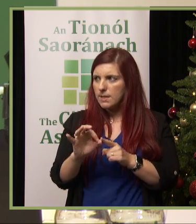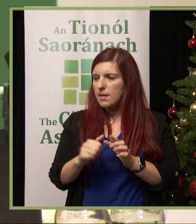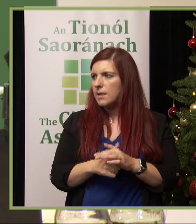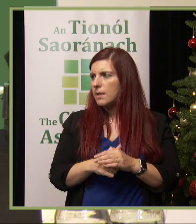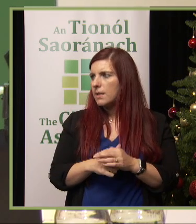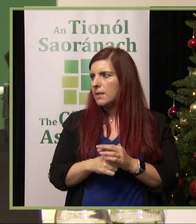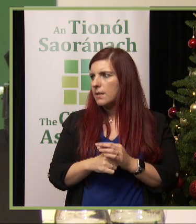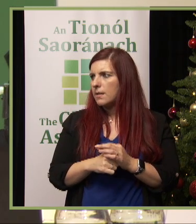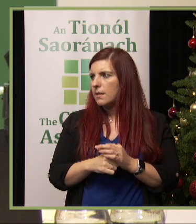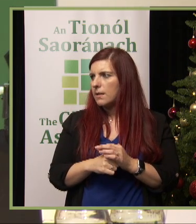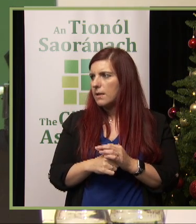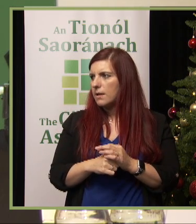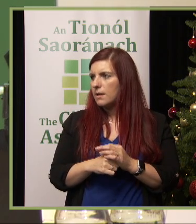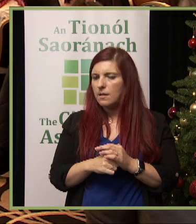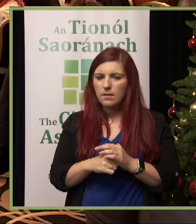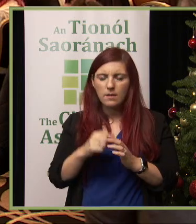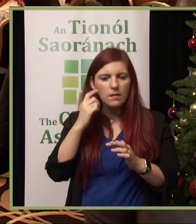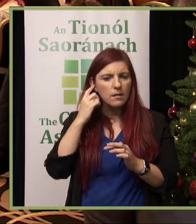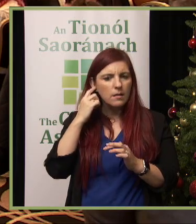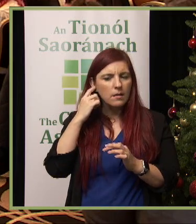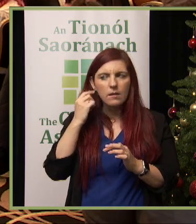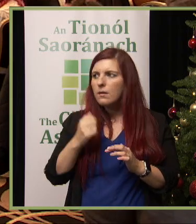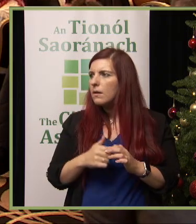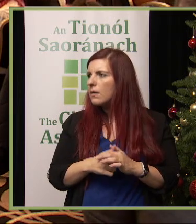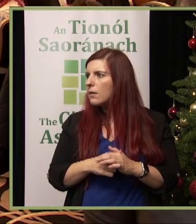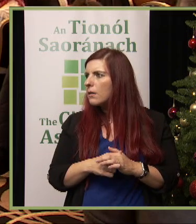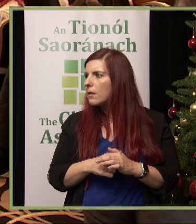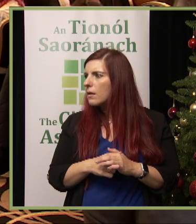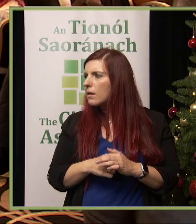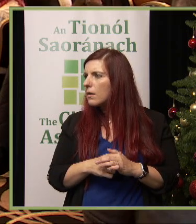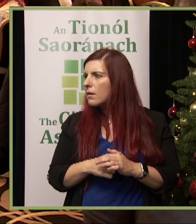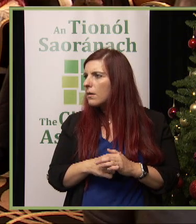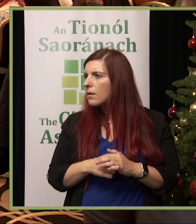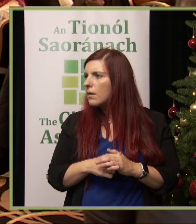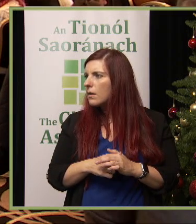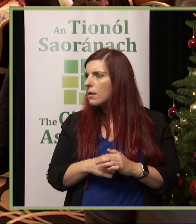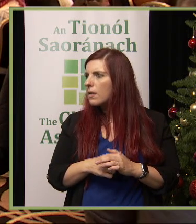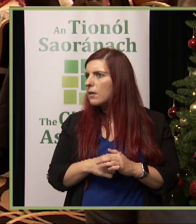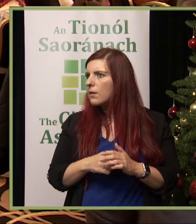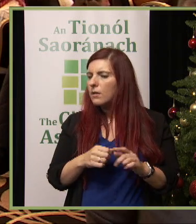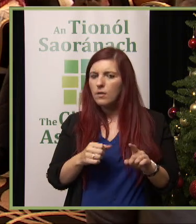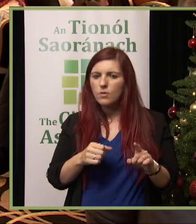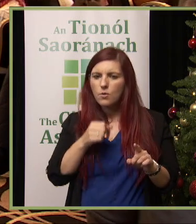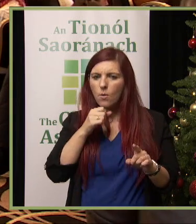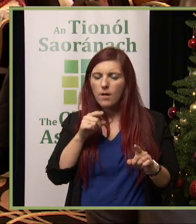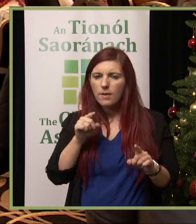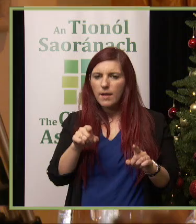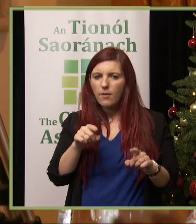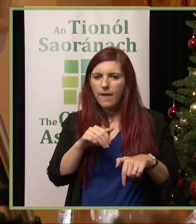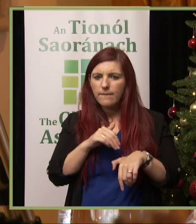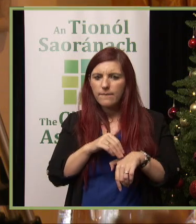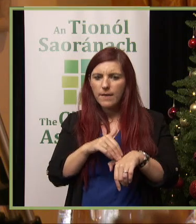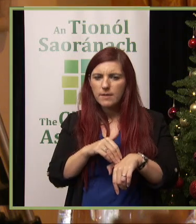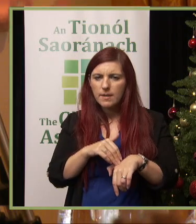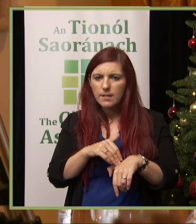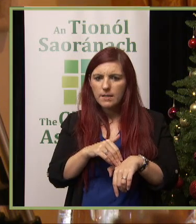Mary, please. I'll keep this short. So basically the recent developments involve the Planning and Environmental Court, so it's technically meant to be both. I'm